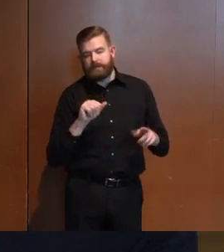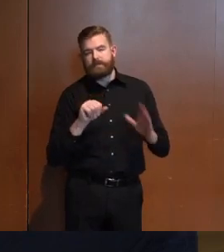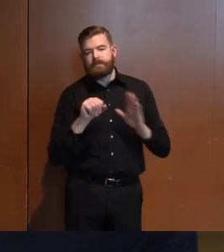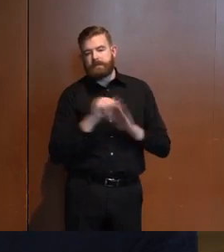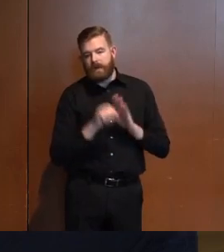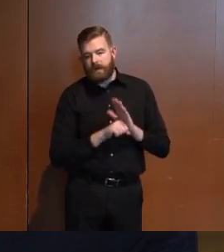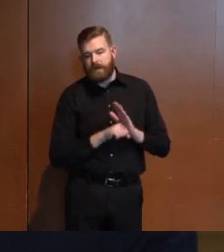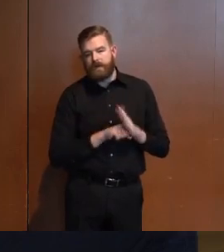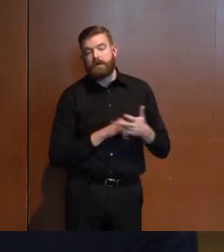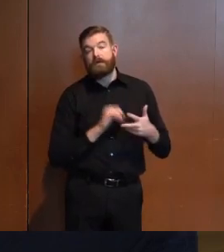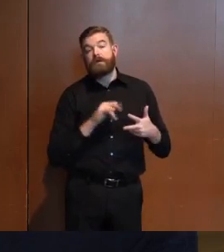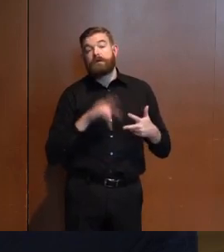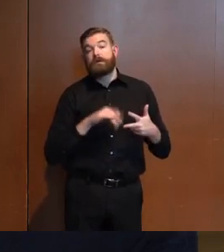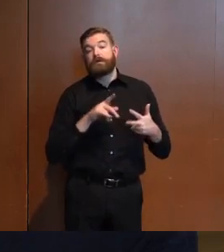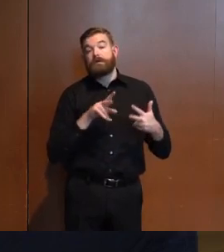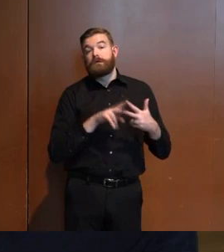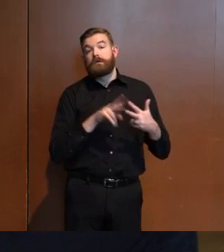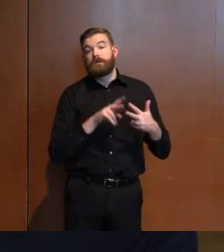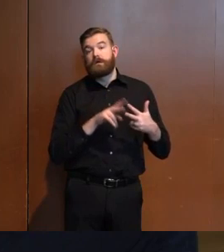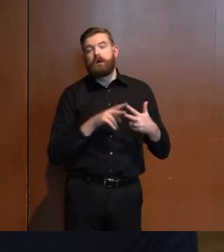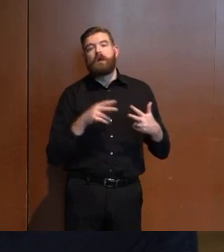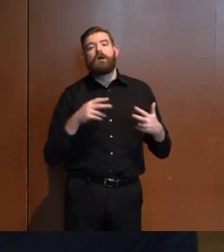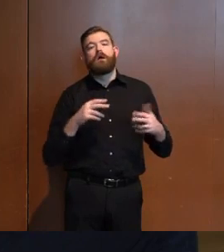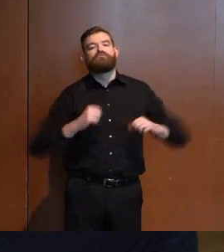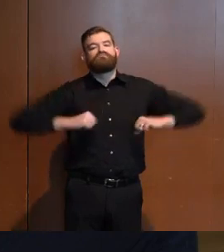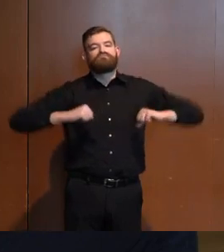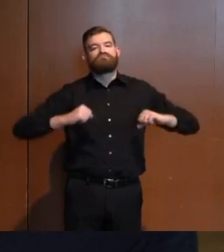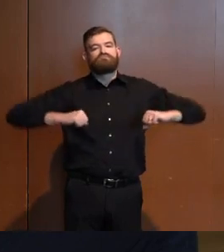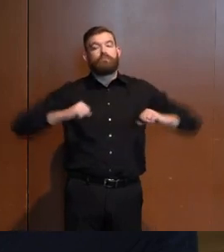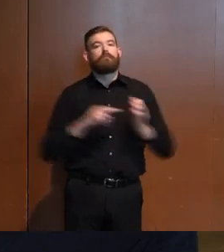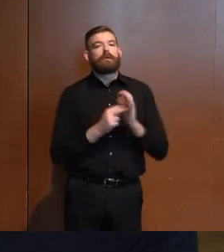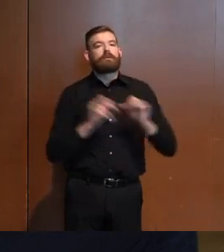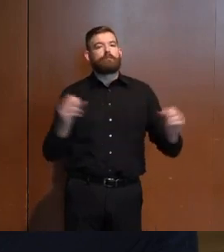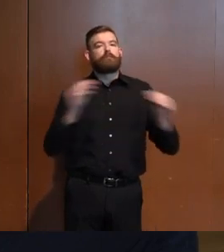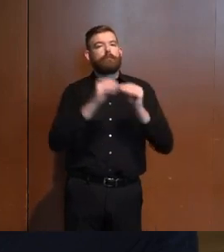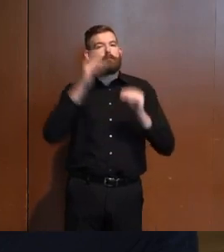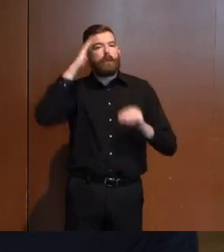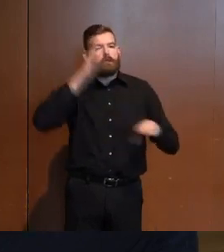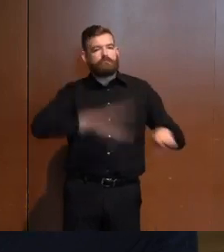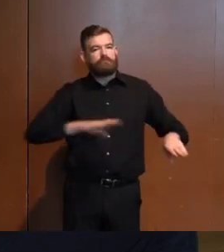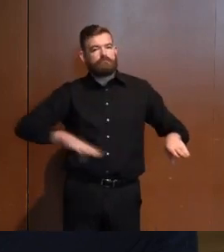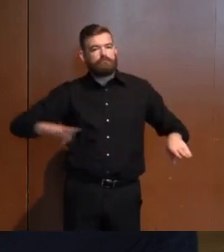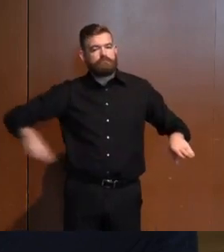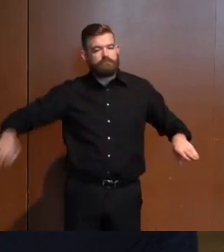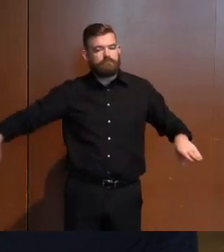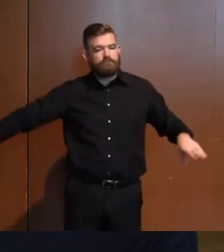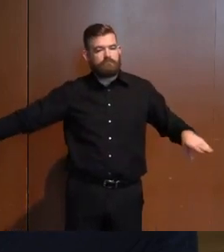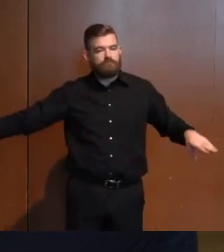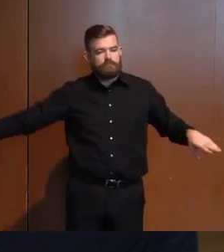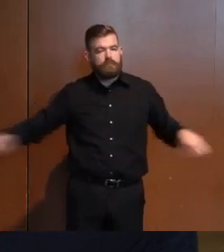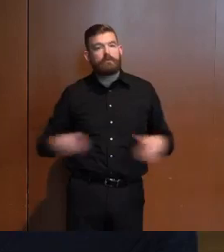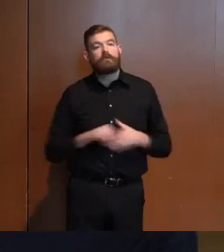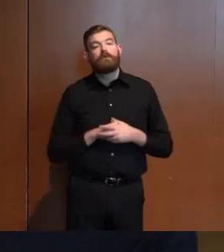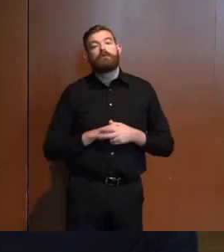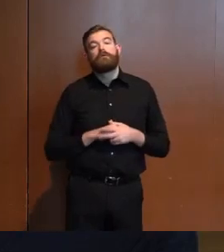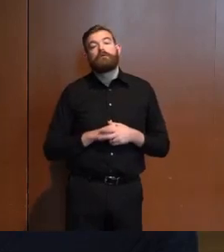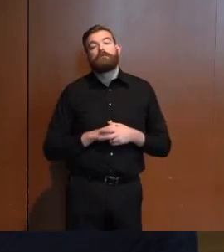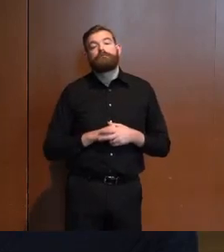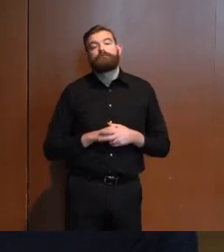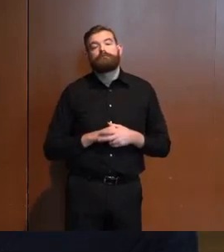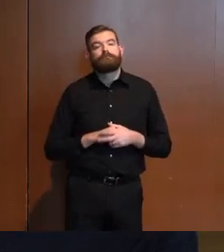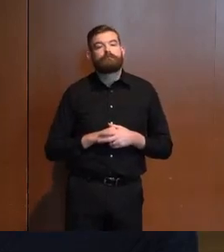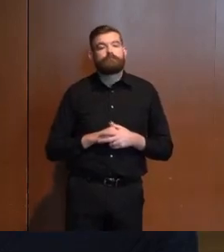for additional beds that we're looking at for the surge. And based off of the commissioner's priorities, we're kind of looking to expand those